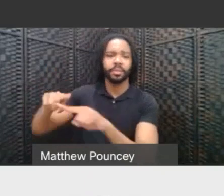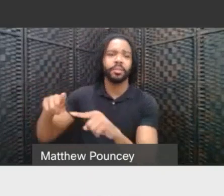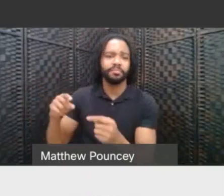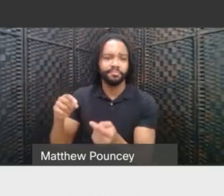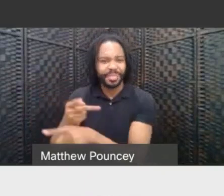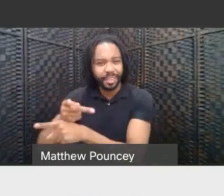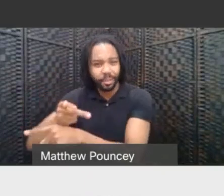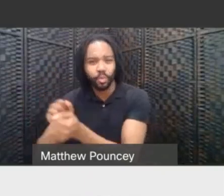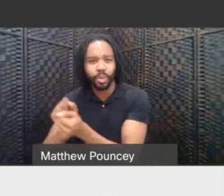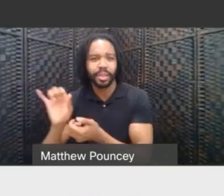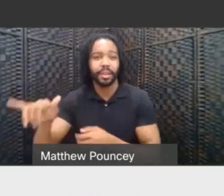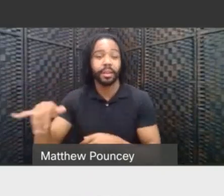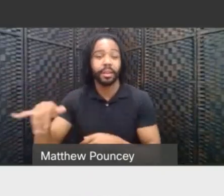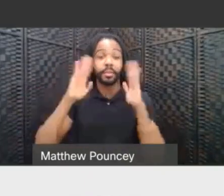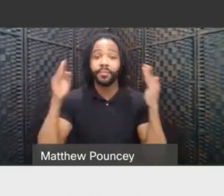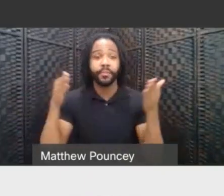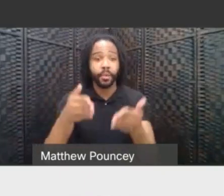the focus of this